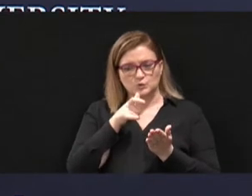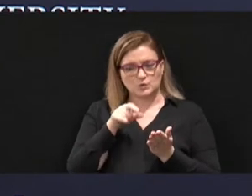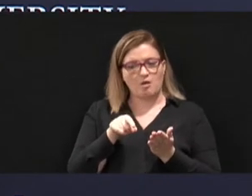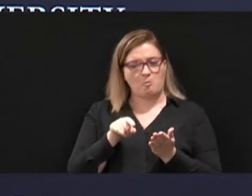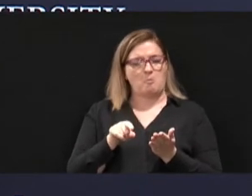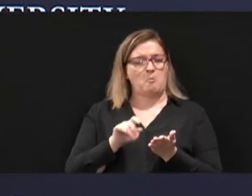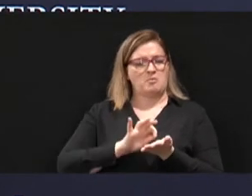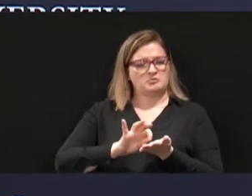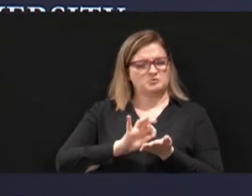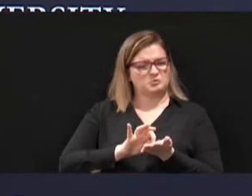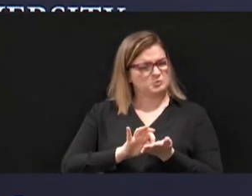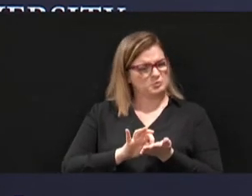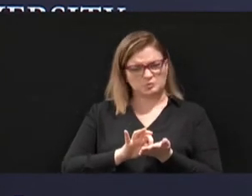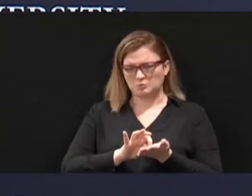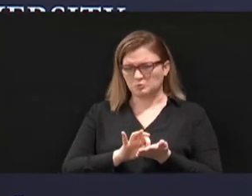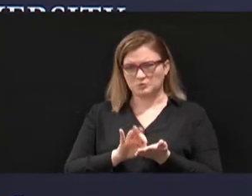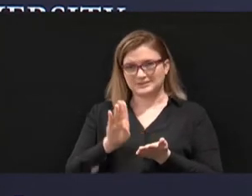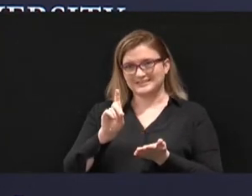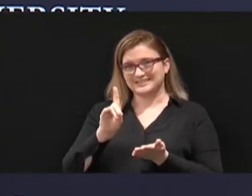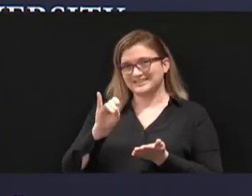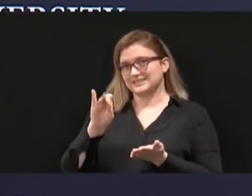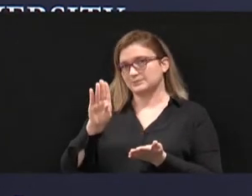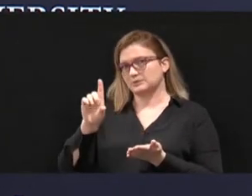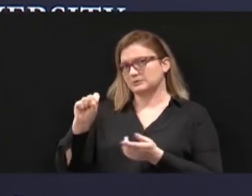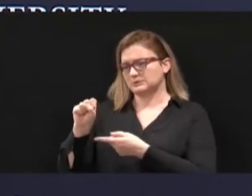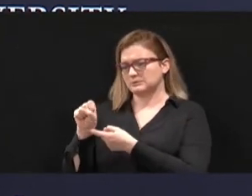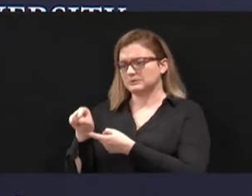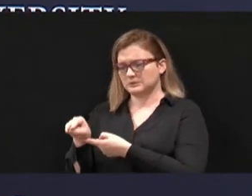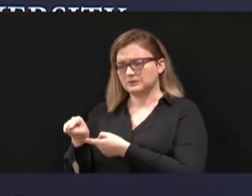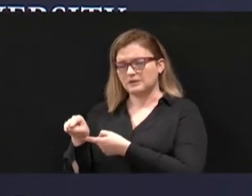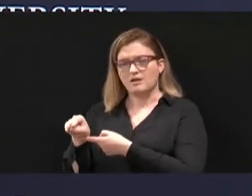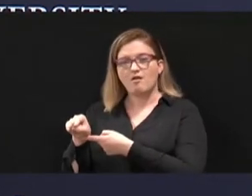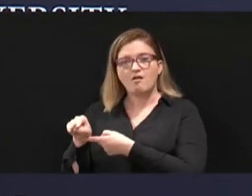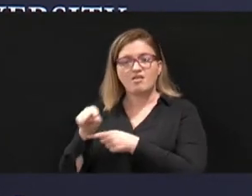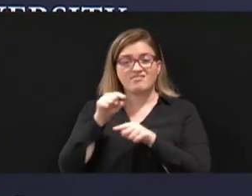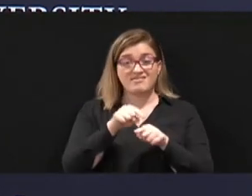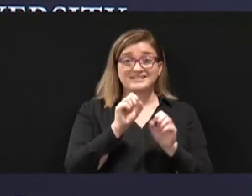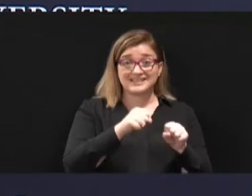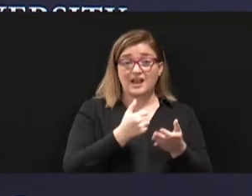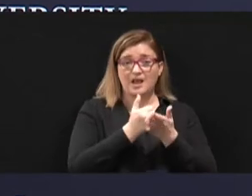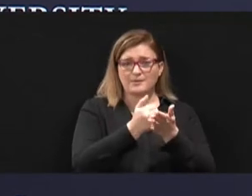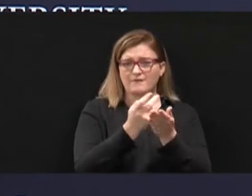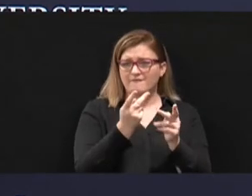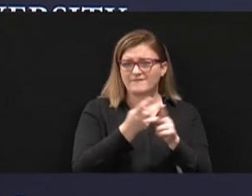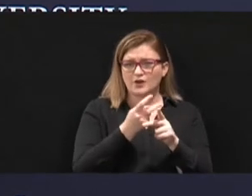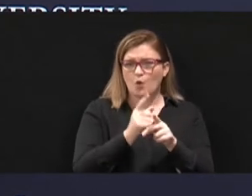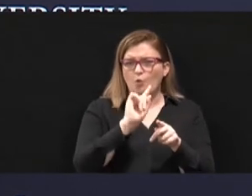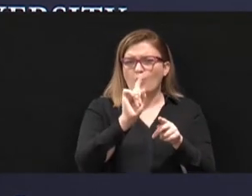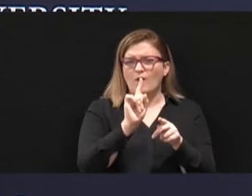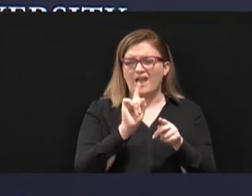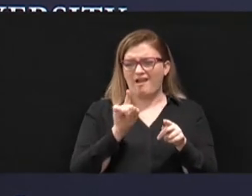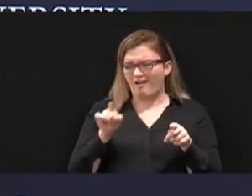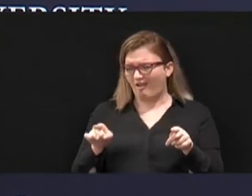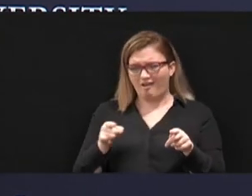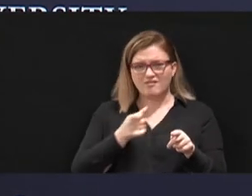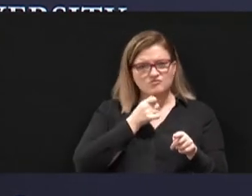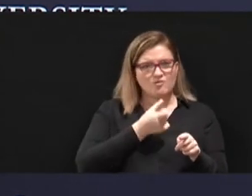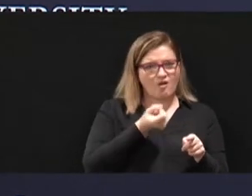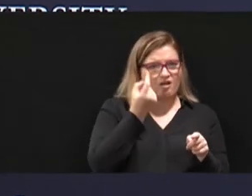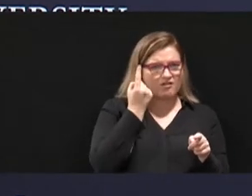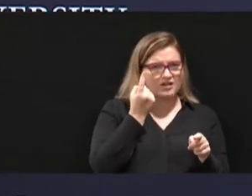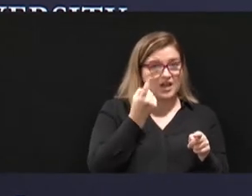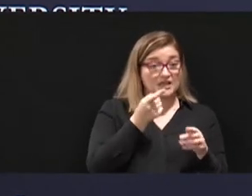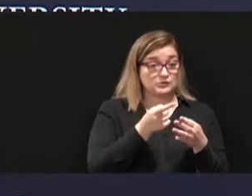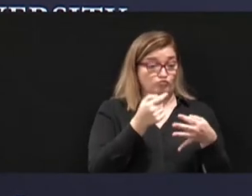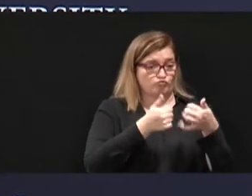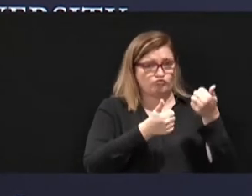scores are pretty bad on dibbles. Where do they break down? Is it at the syllable level? Is it at the compound word